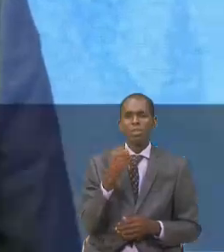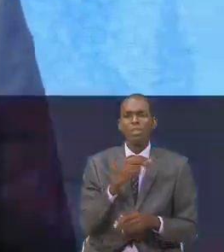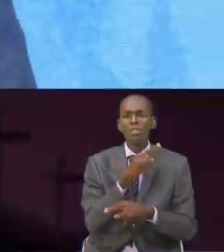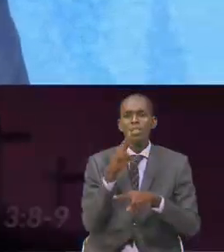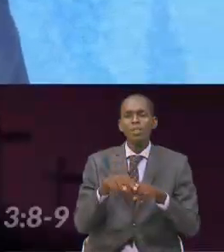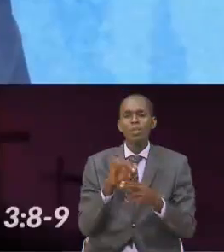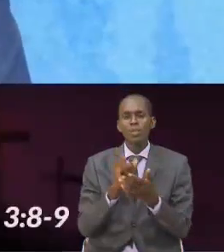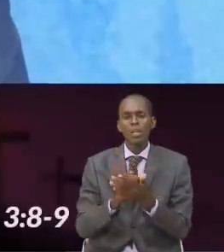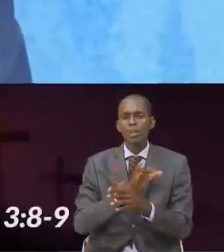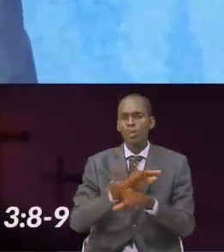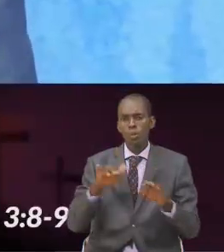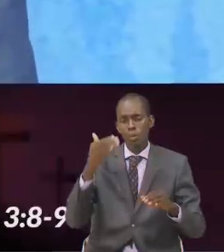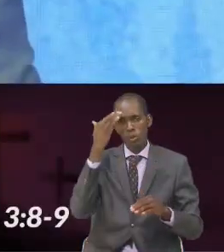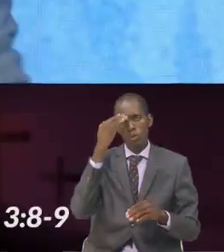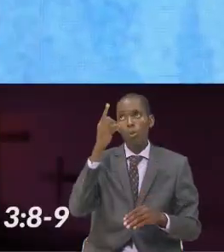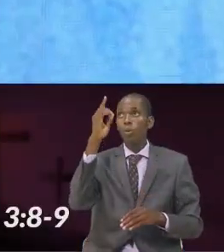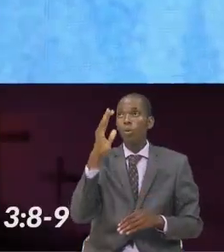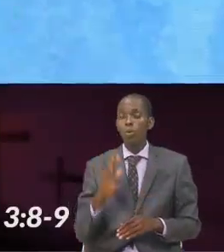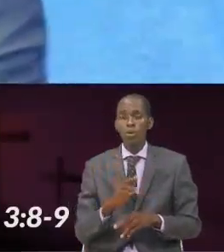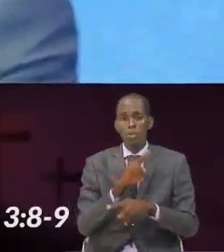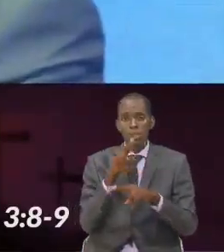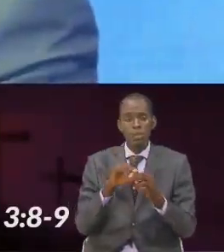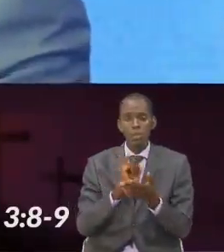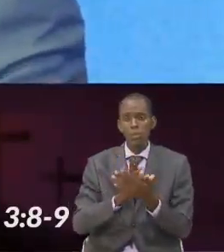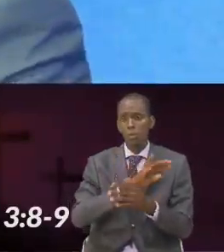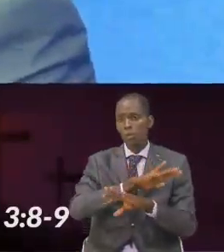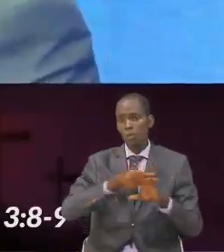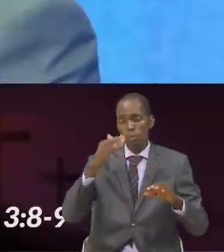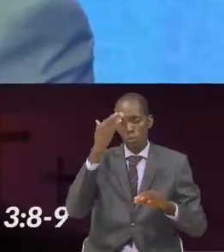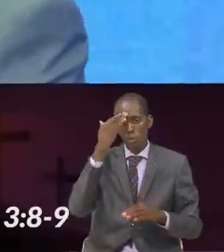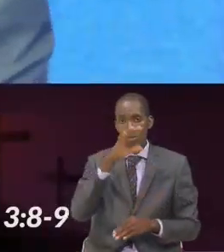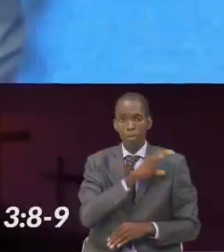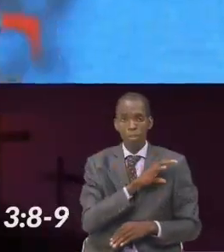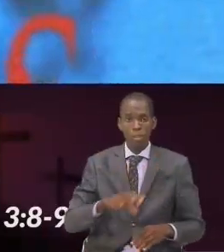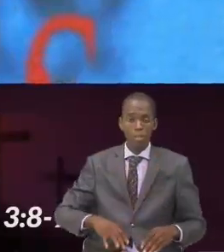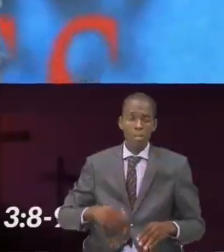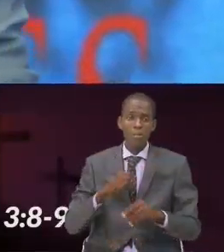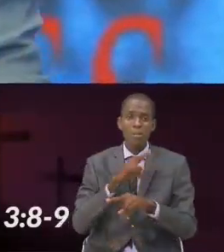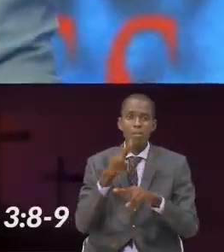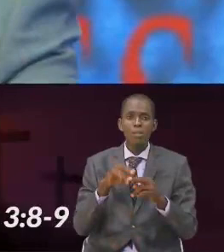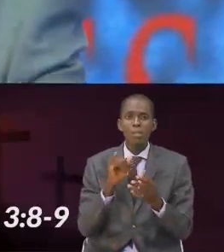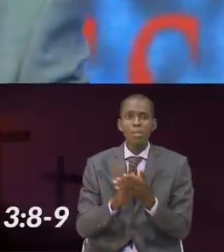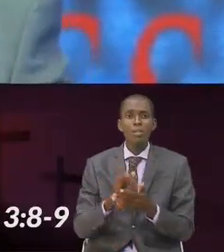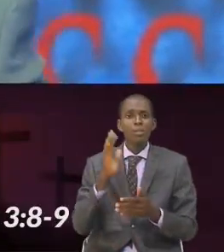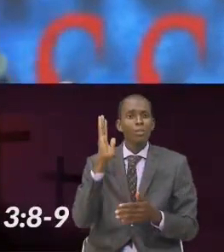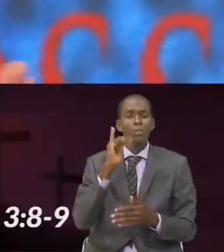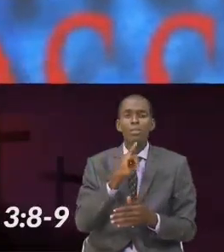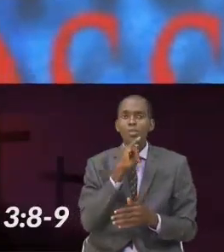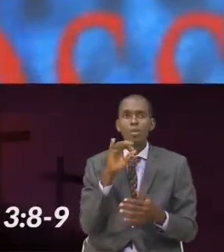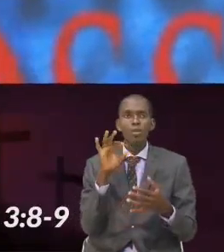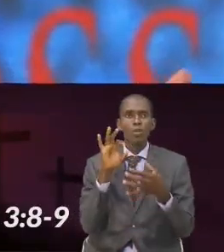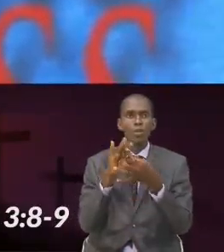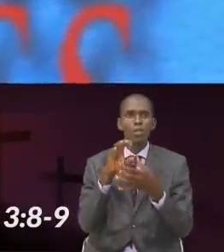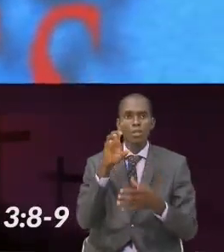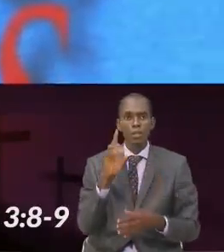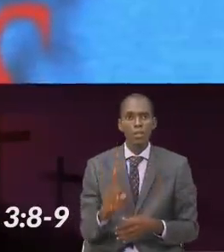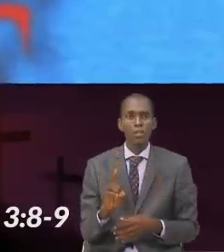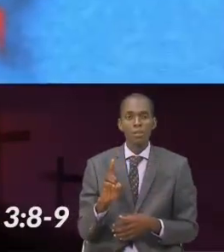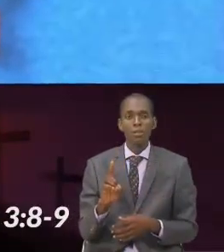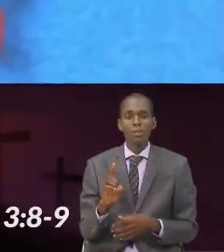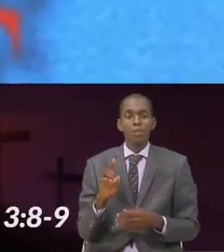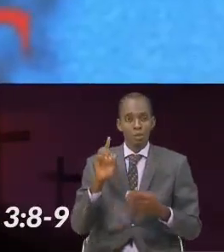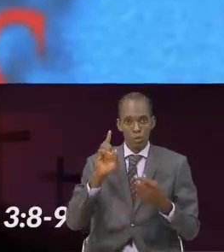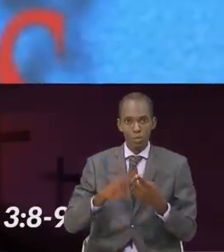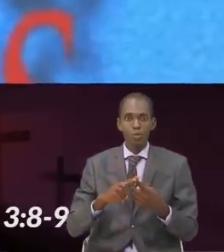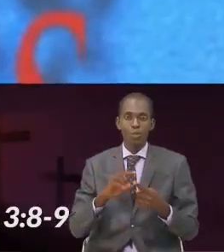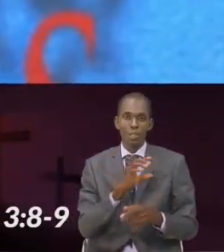that thou knowest not, the nation that did not know God, the nation that did not know Christ, the nation